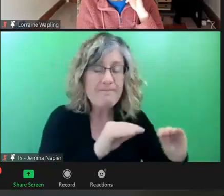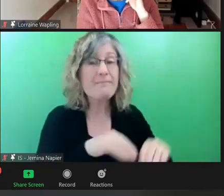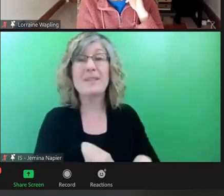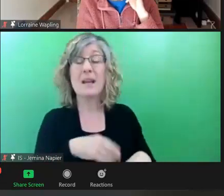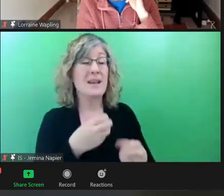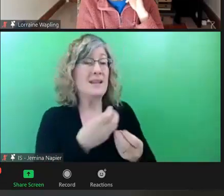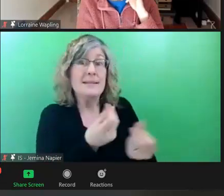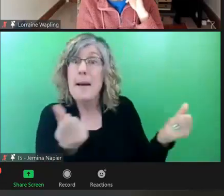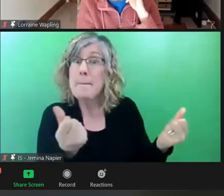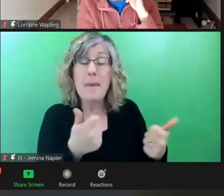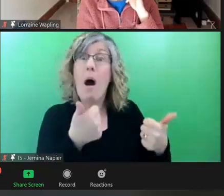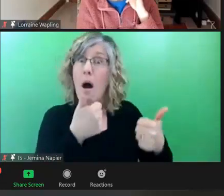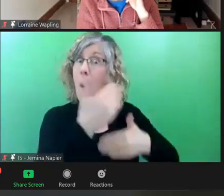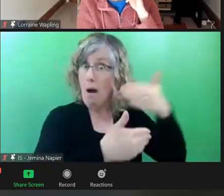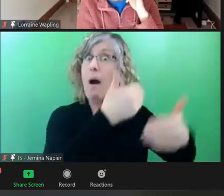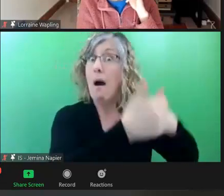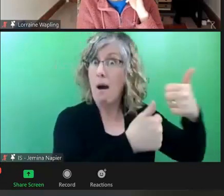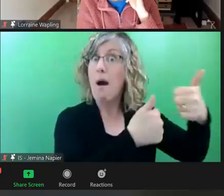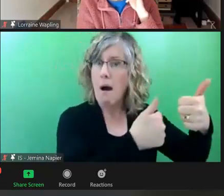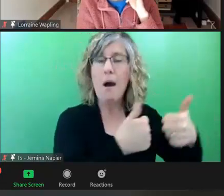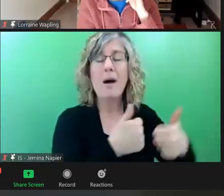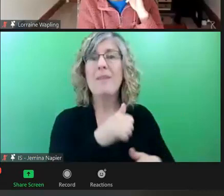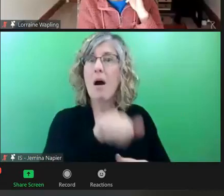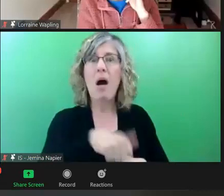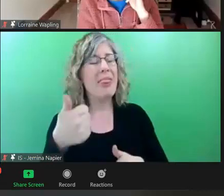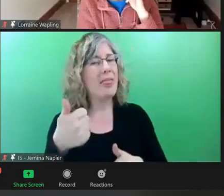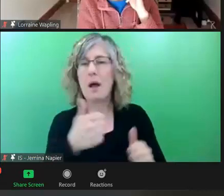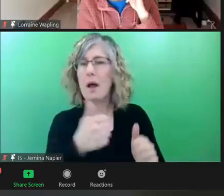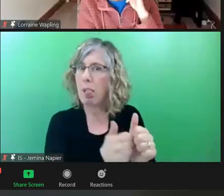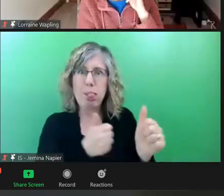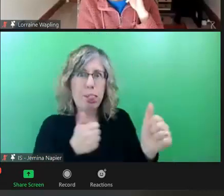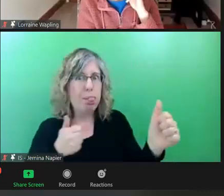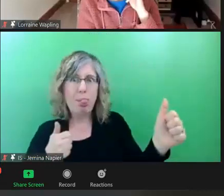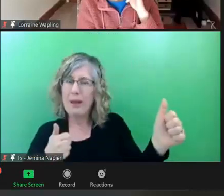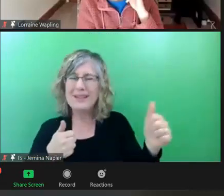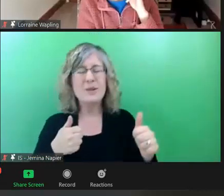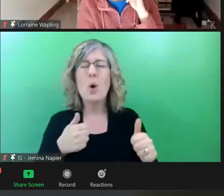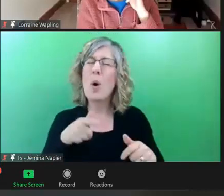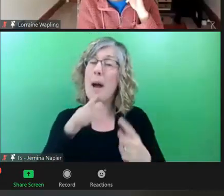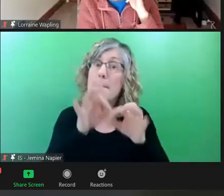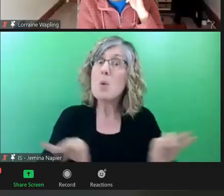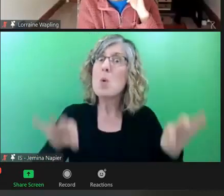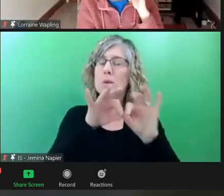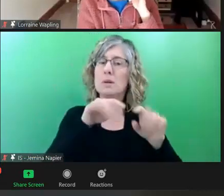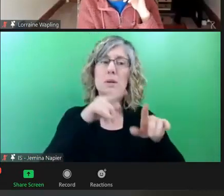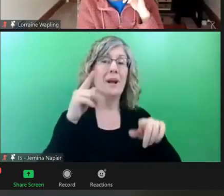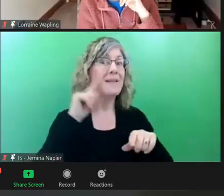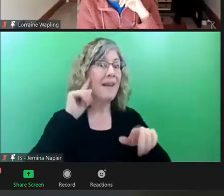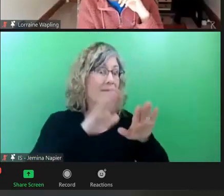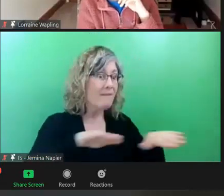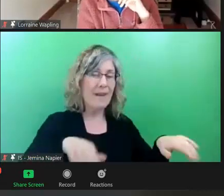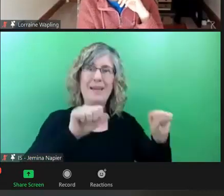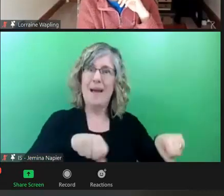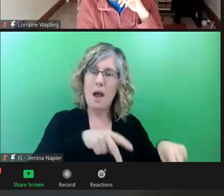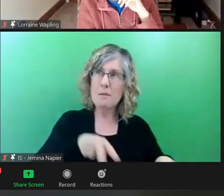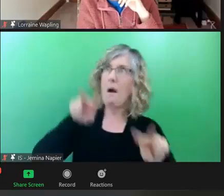know. So the use of role models, deaf role models, has also helped us to create that